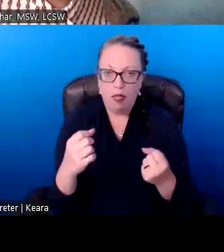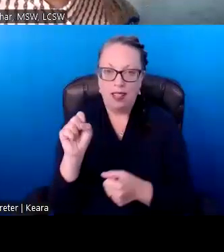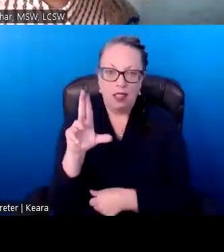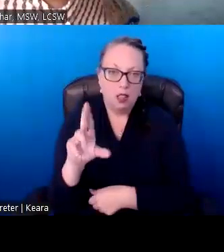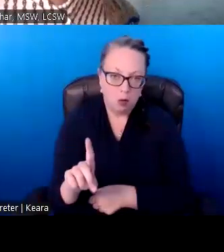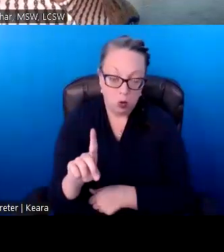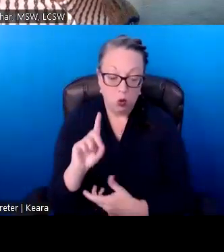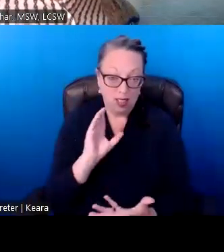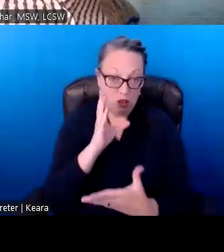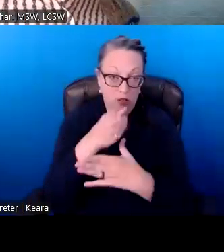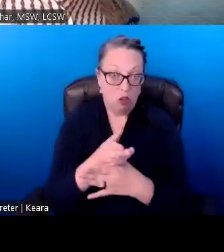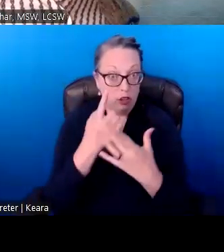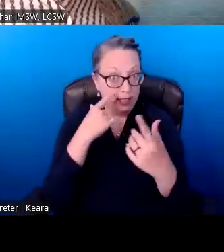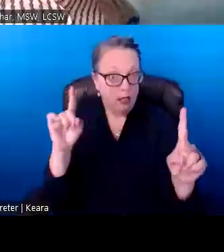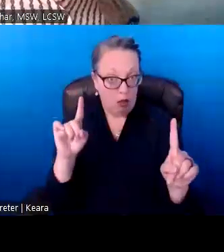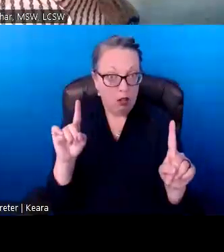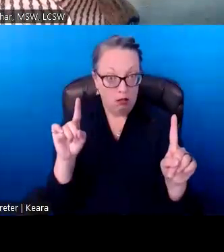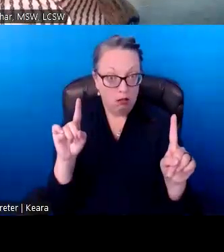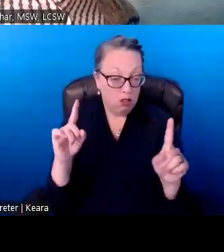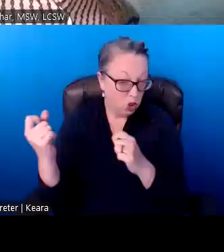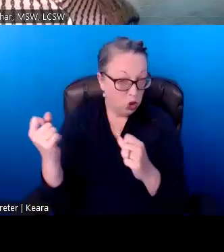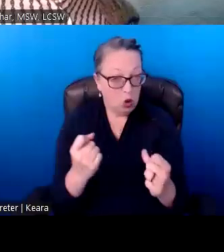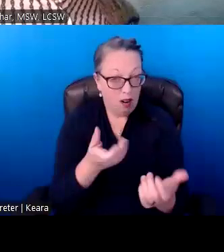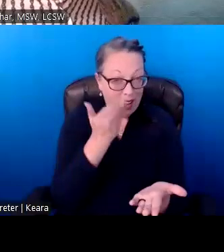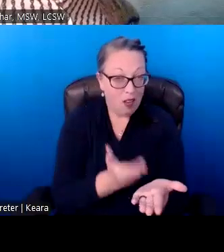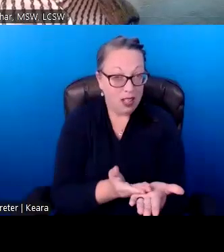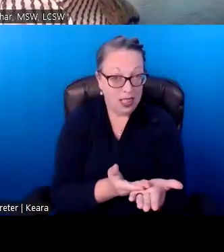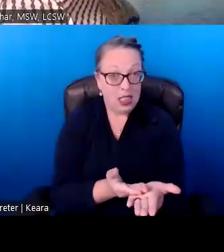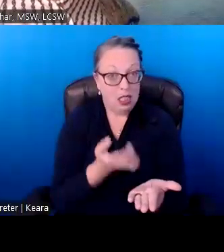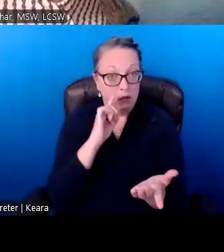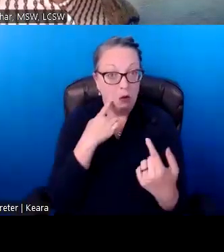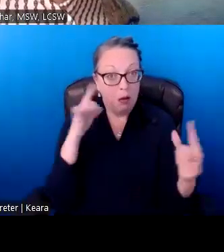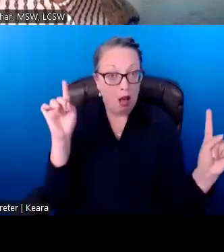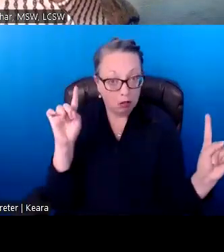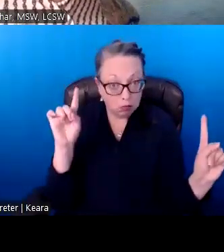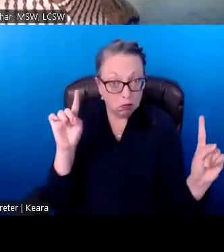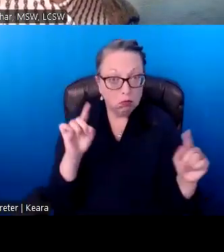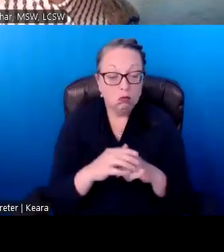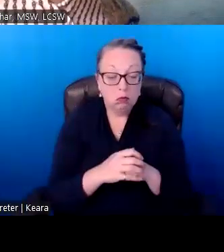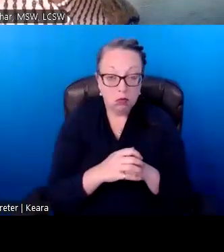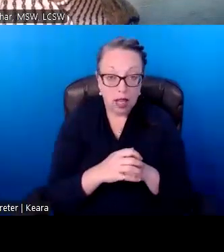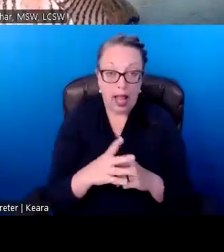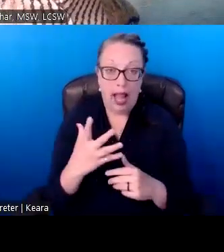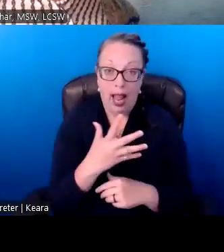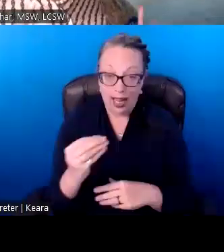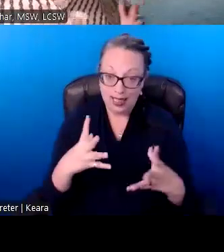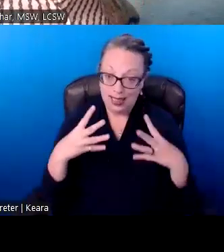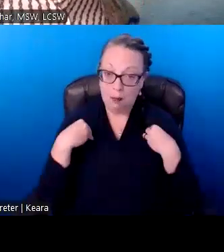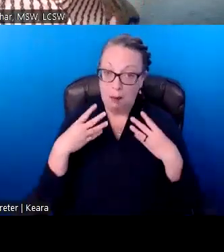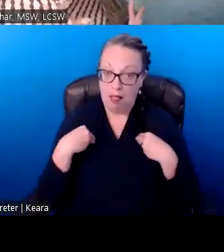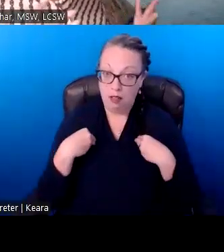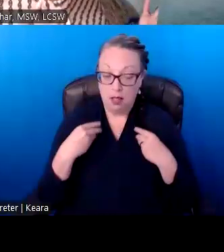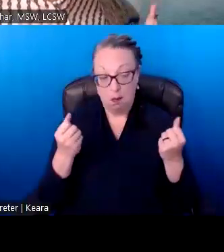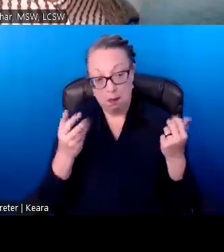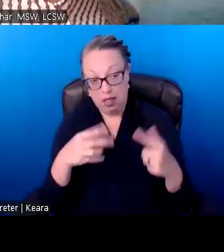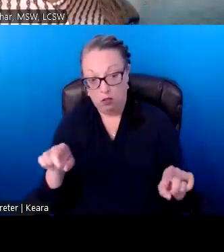successfully with robust evidence for efficacy, effectiveness, and acceptability. Many of you have